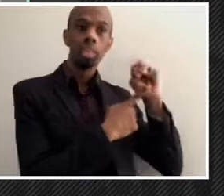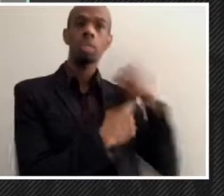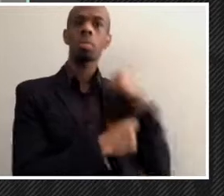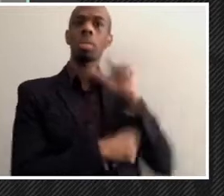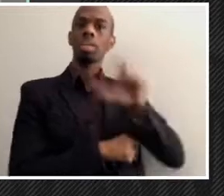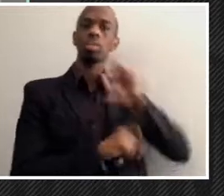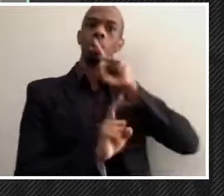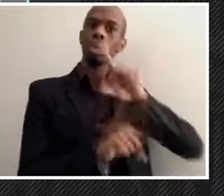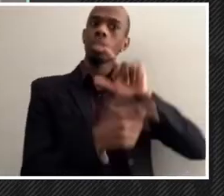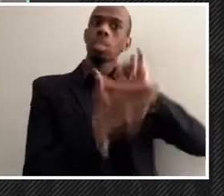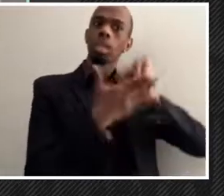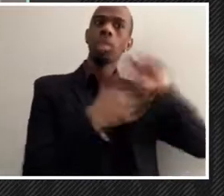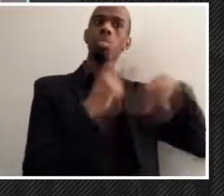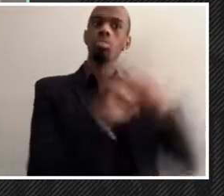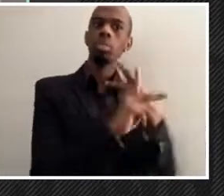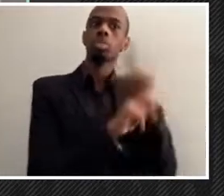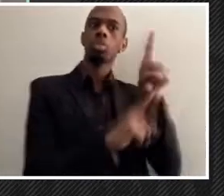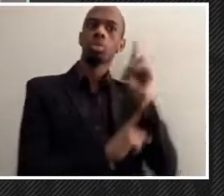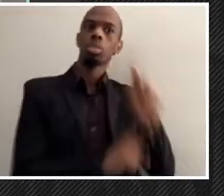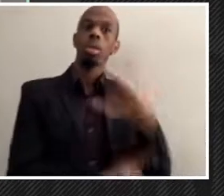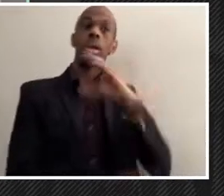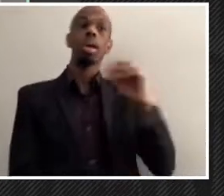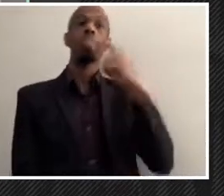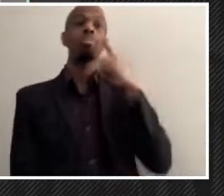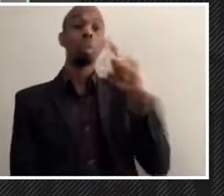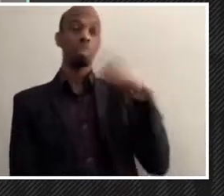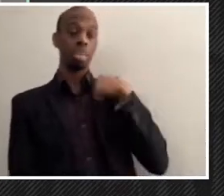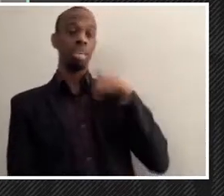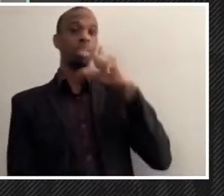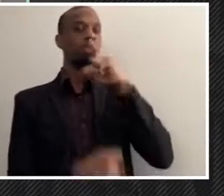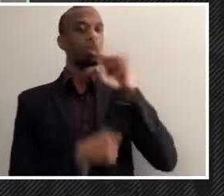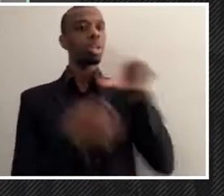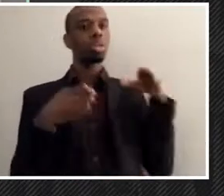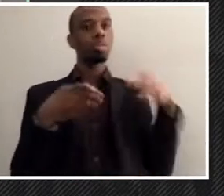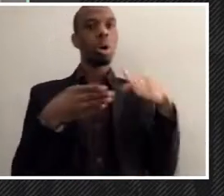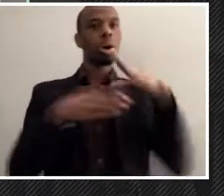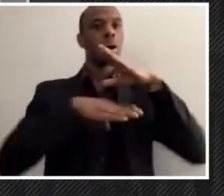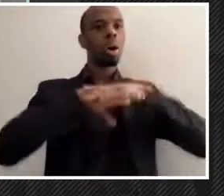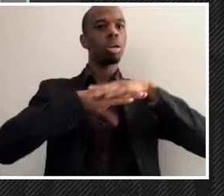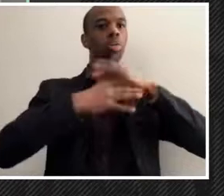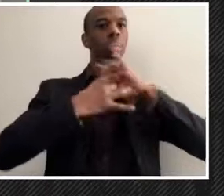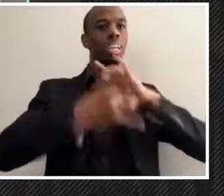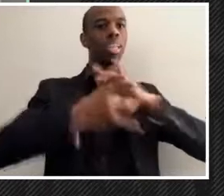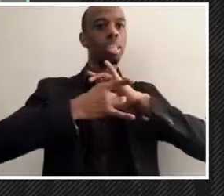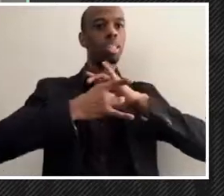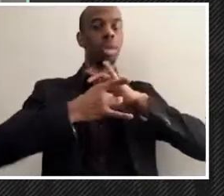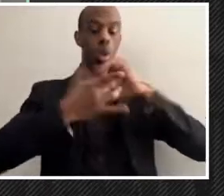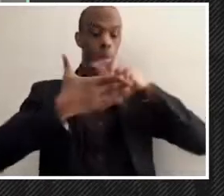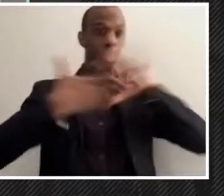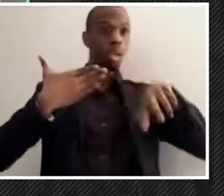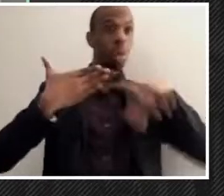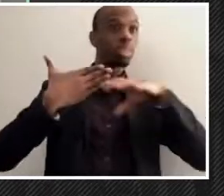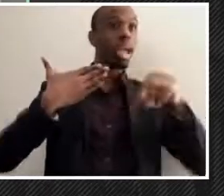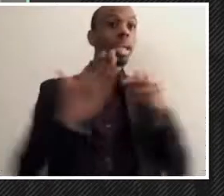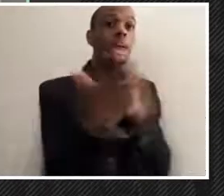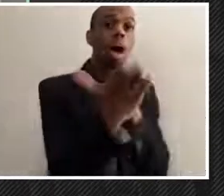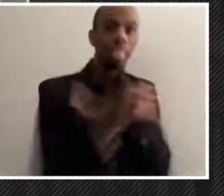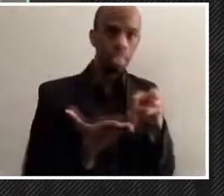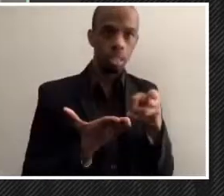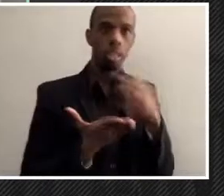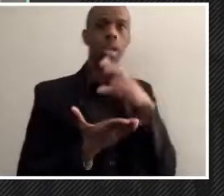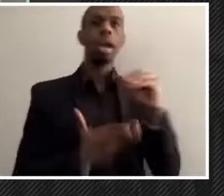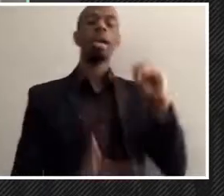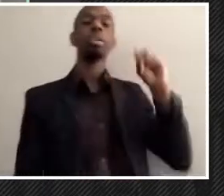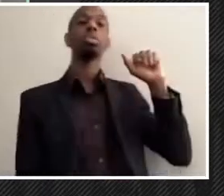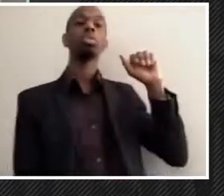becomes about, for me at least, relationships, results, and honesty. And Yusuf mentioned in the context of elected